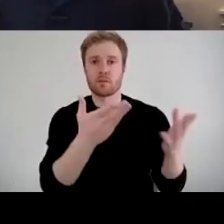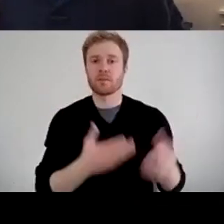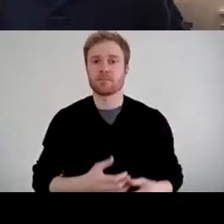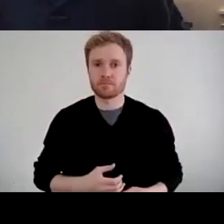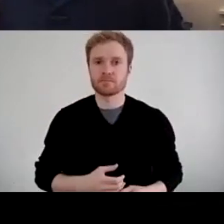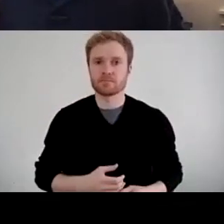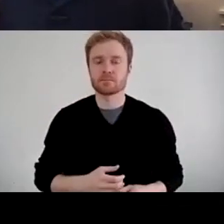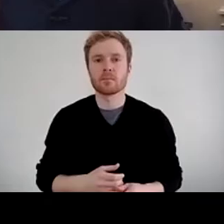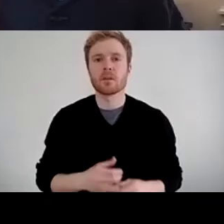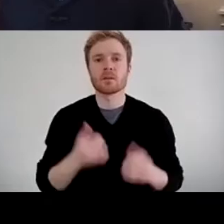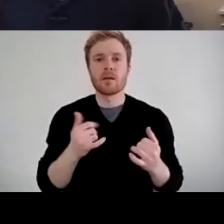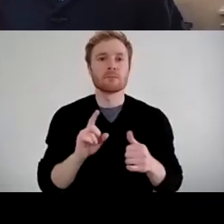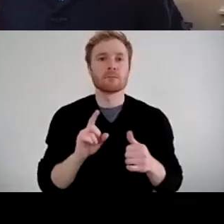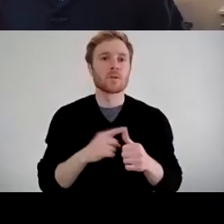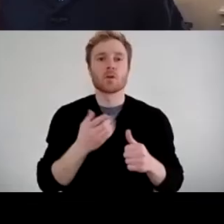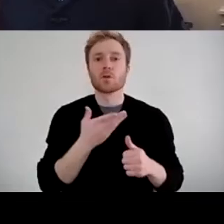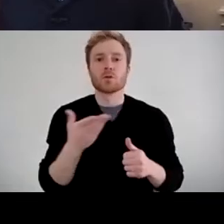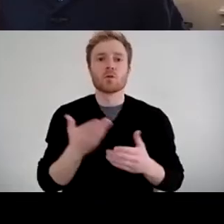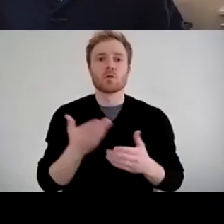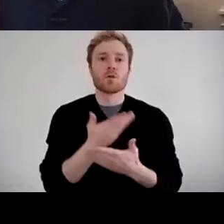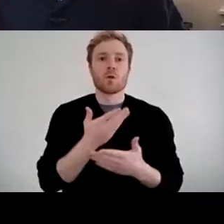in discussions. We're still having conversations.